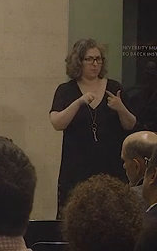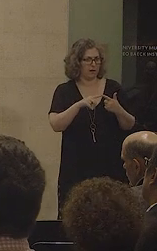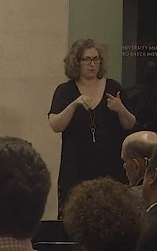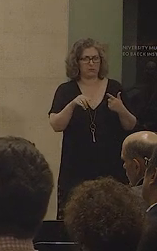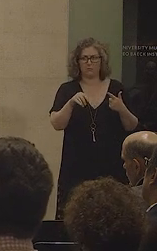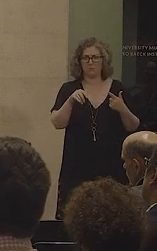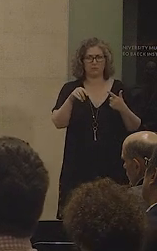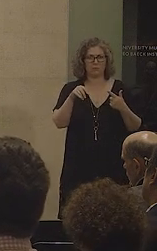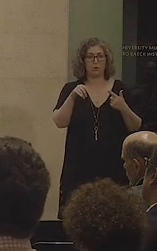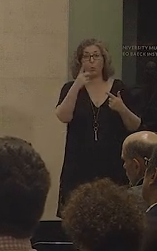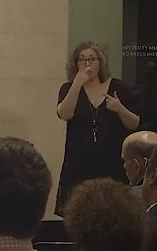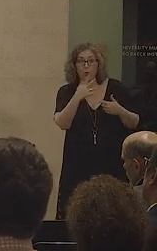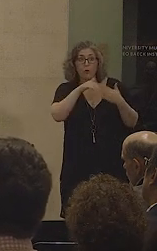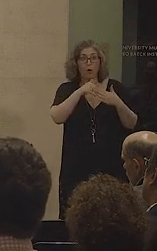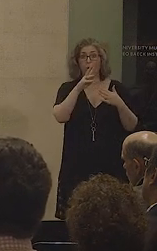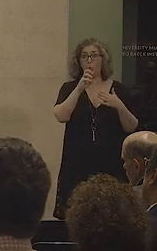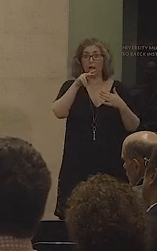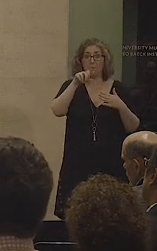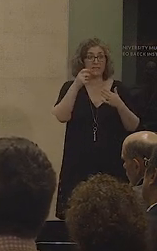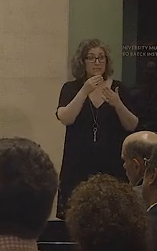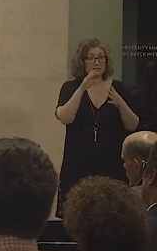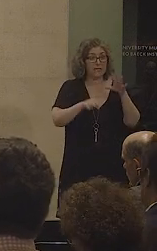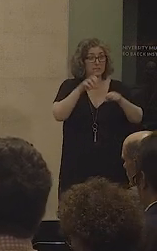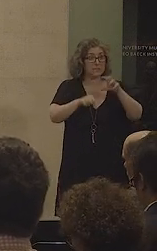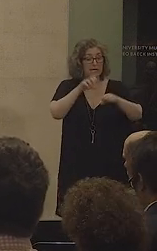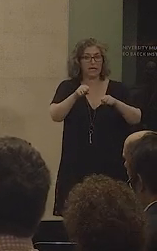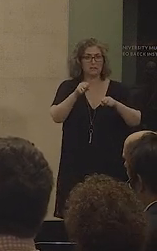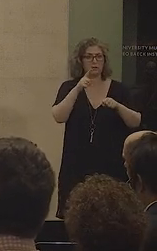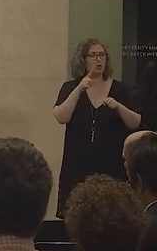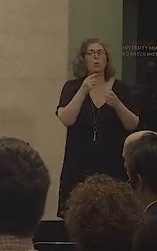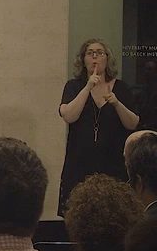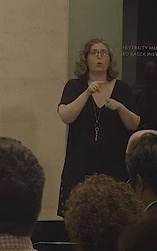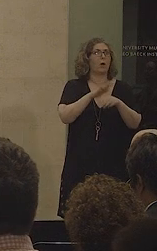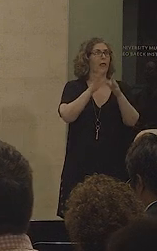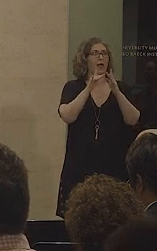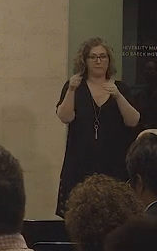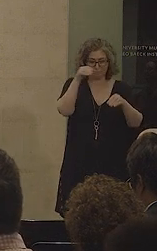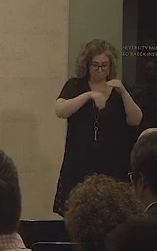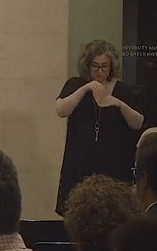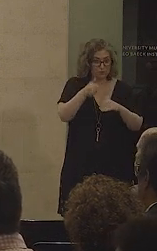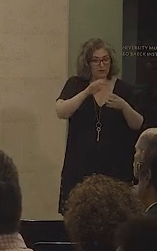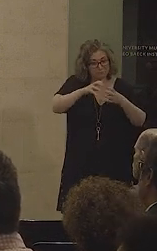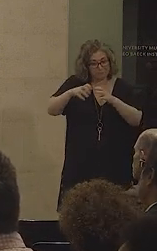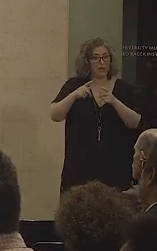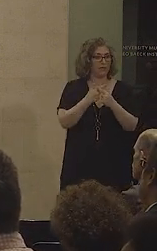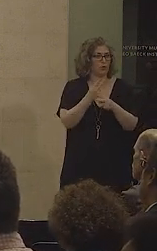they're seizing are the kinds you can just order online, put together, assemble, and then use. Listen, here's the reality.